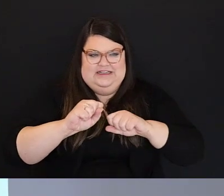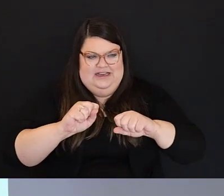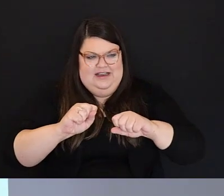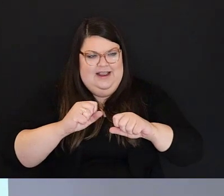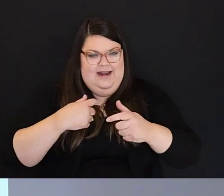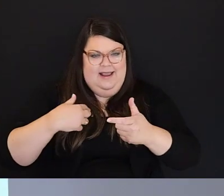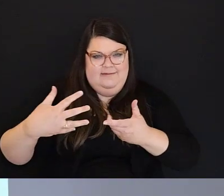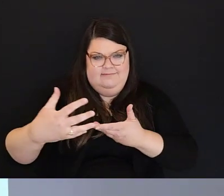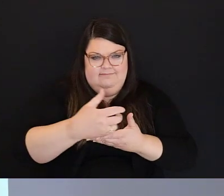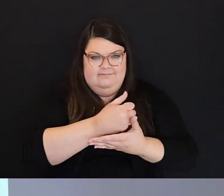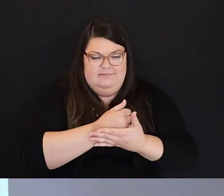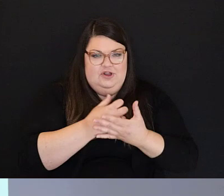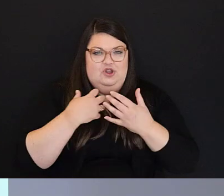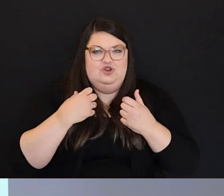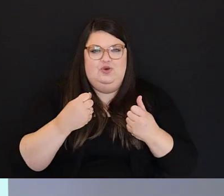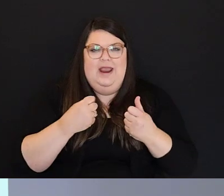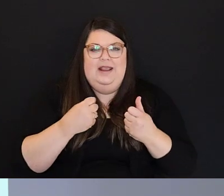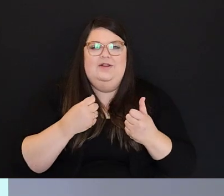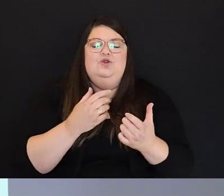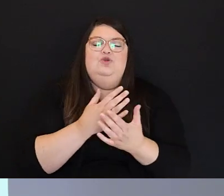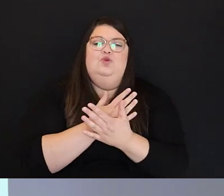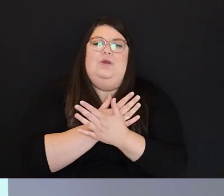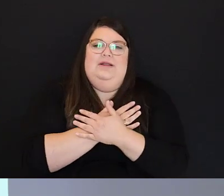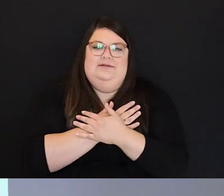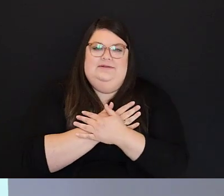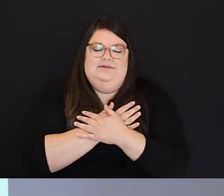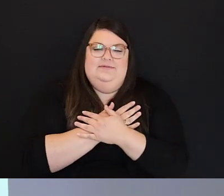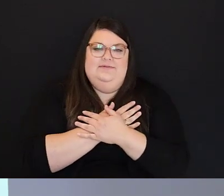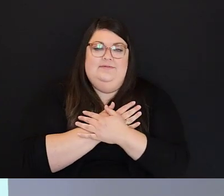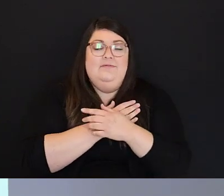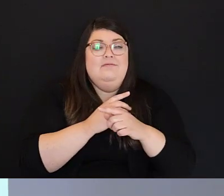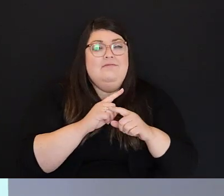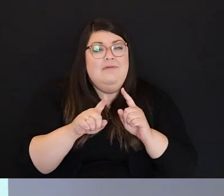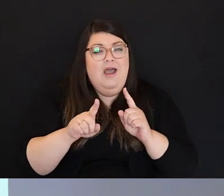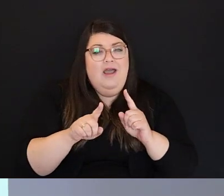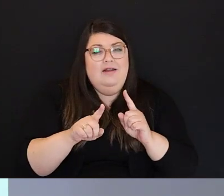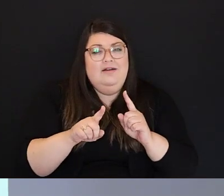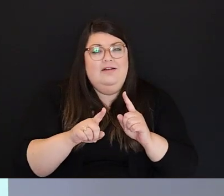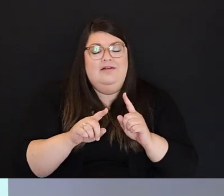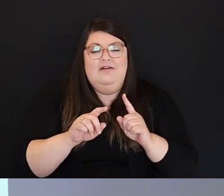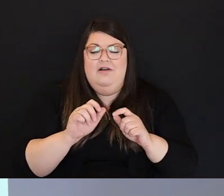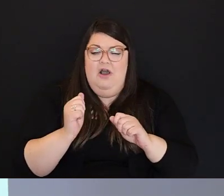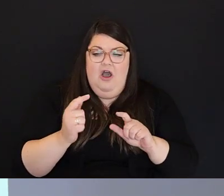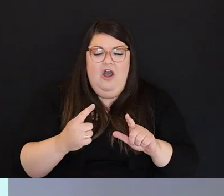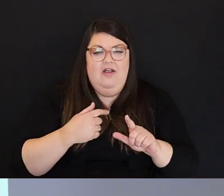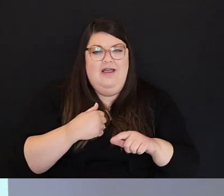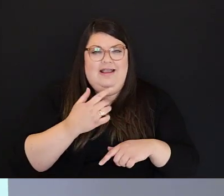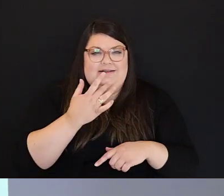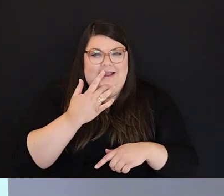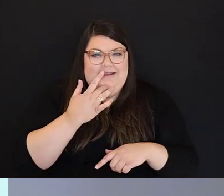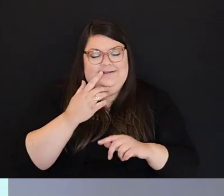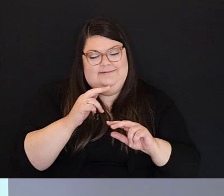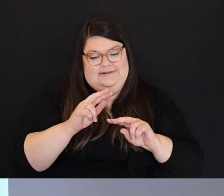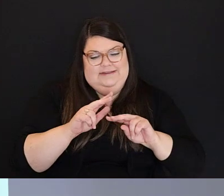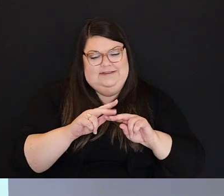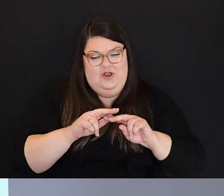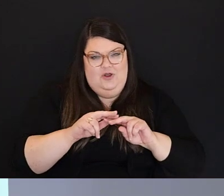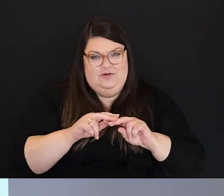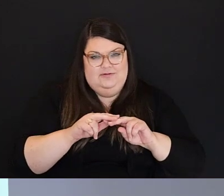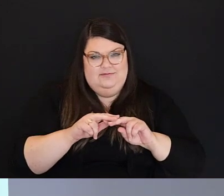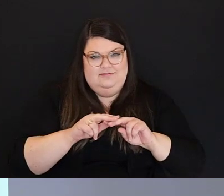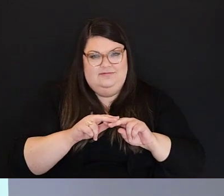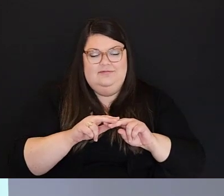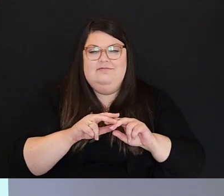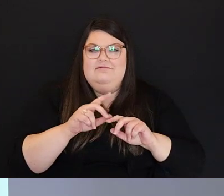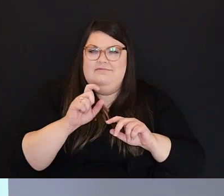the strength to rest. But all I can taste is salt. I